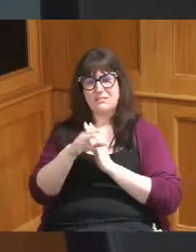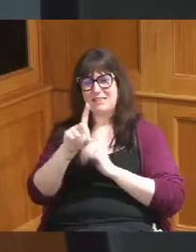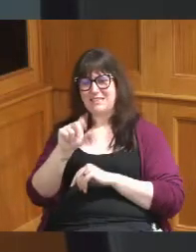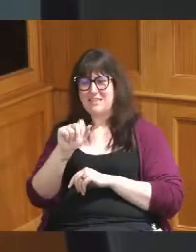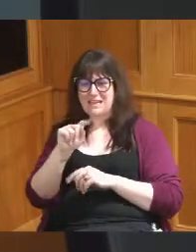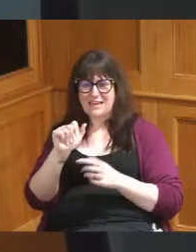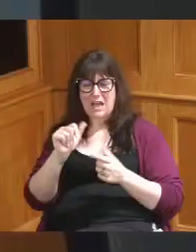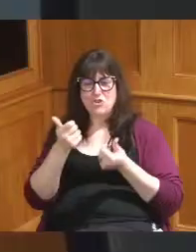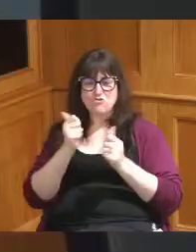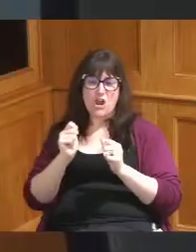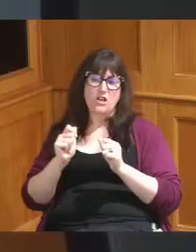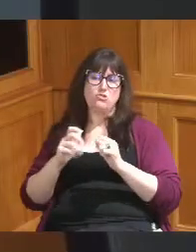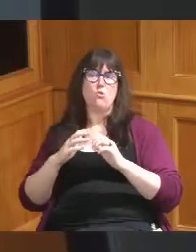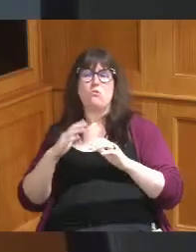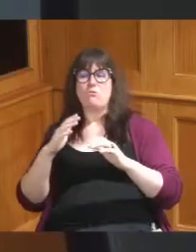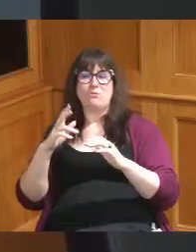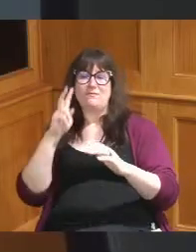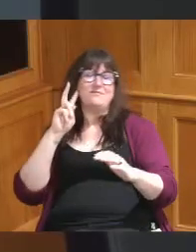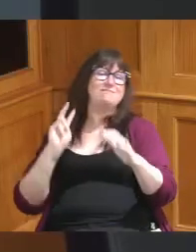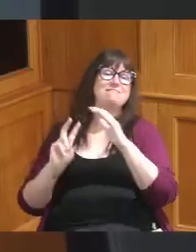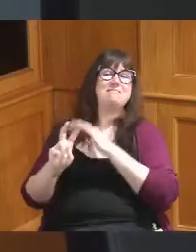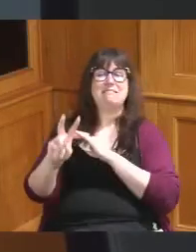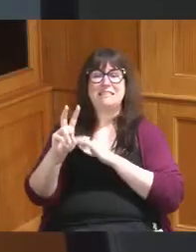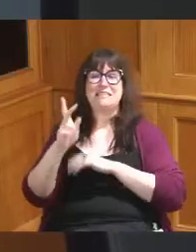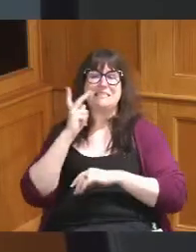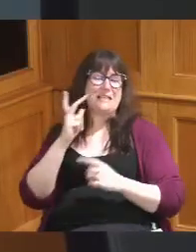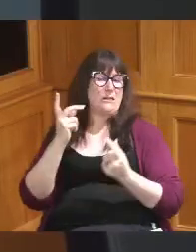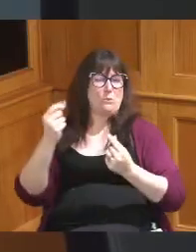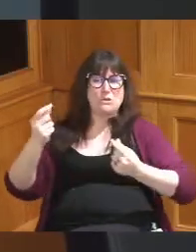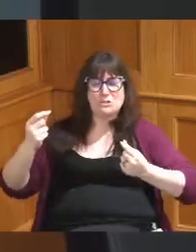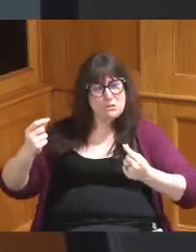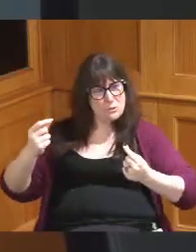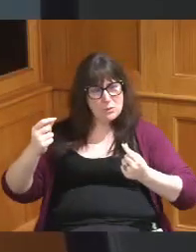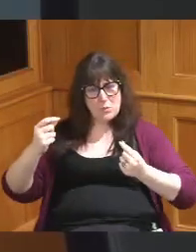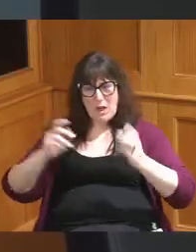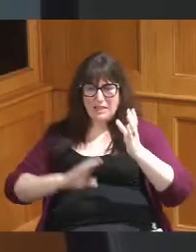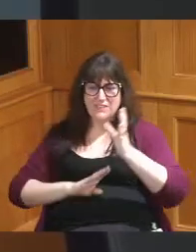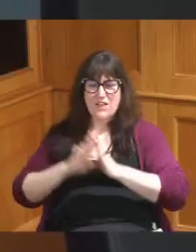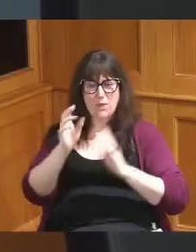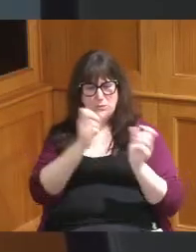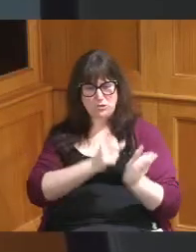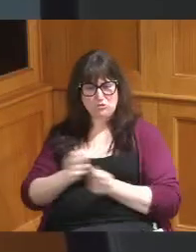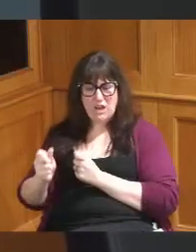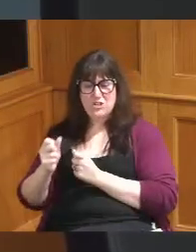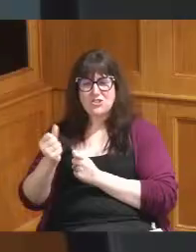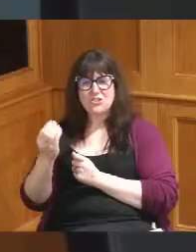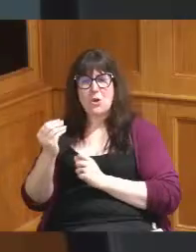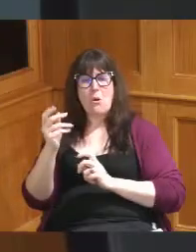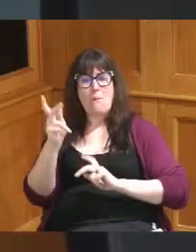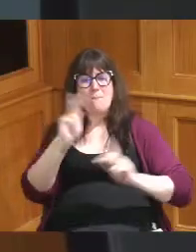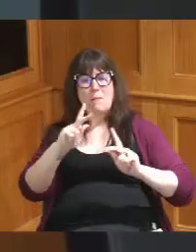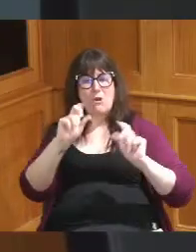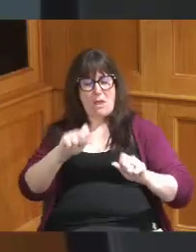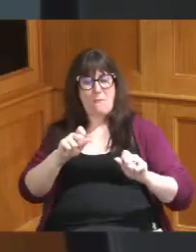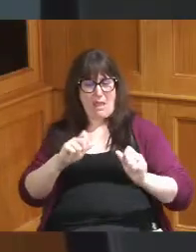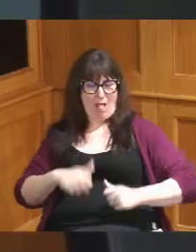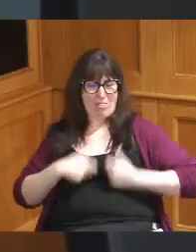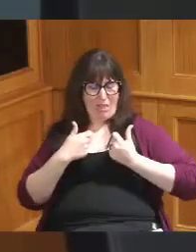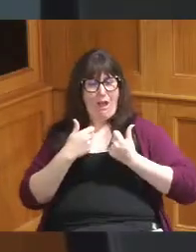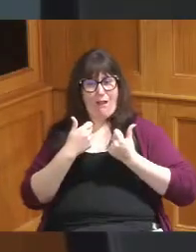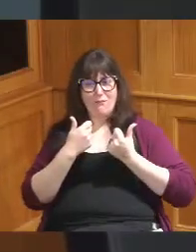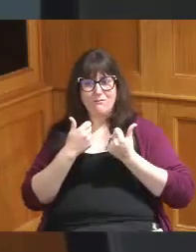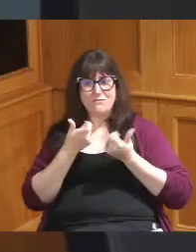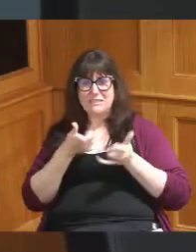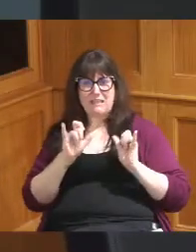try to get ahead of things, try to not only develop strategies to keep people safe and alive, really was what we were